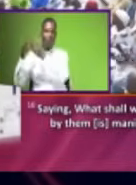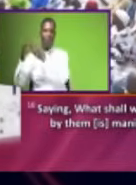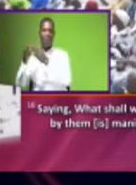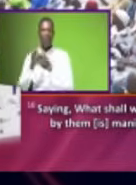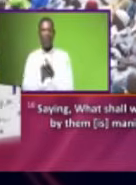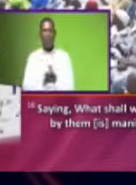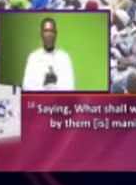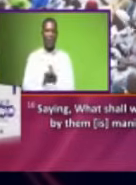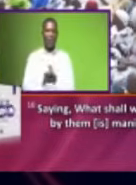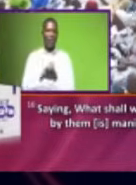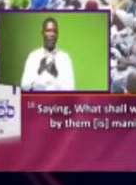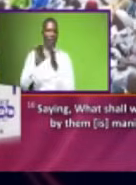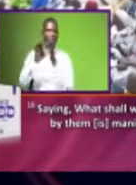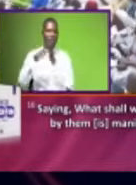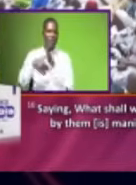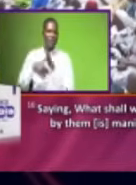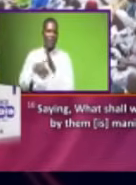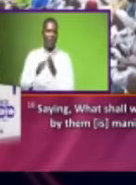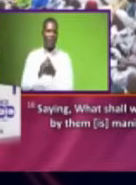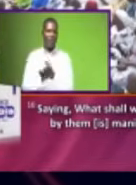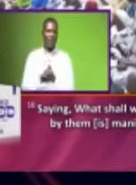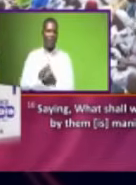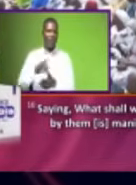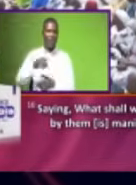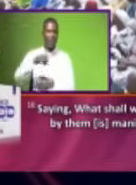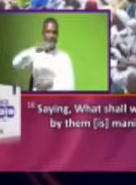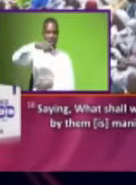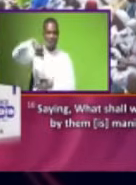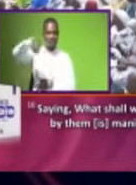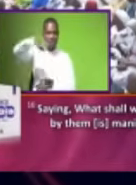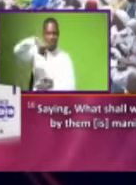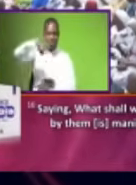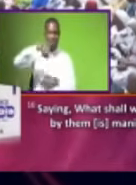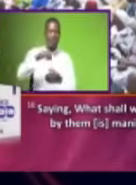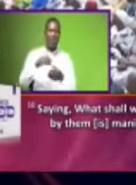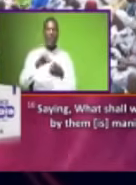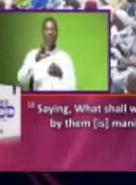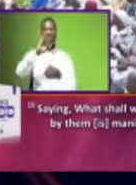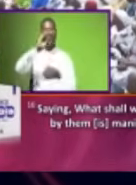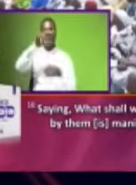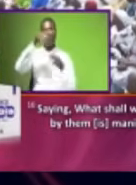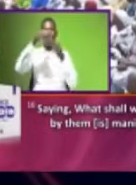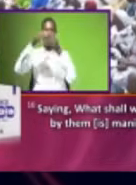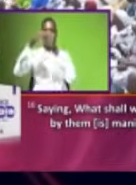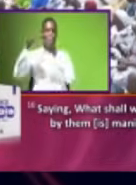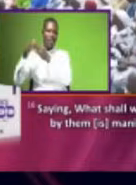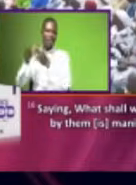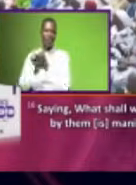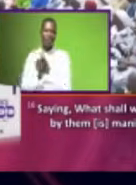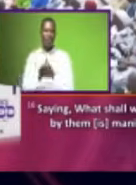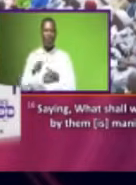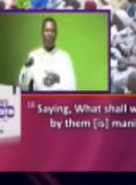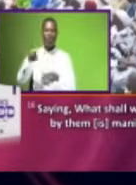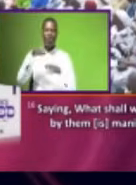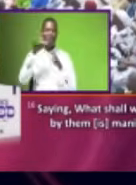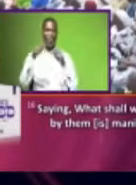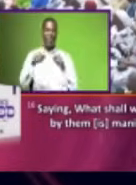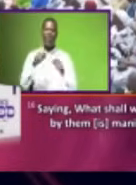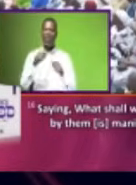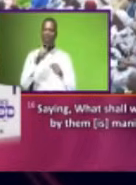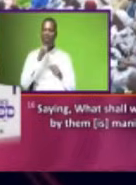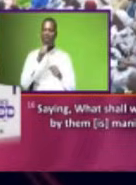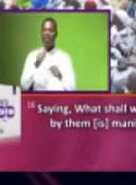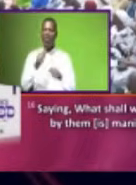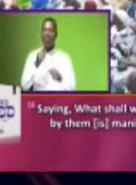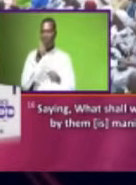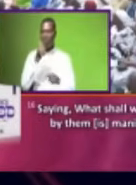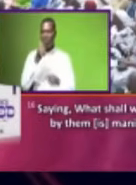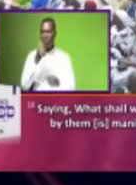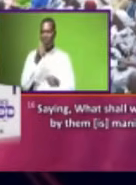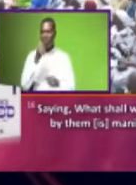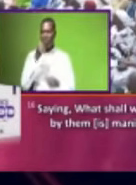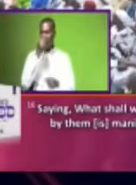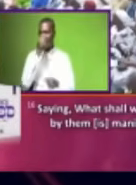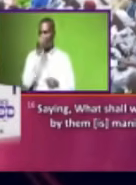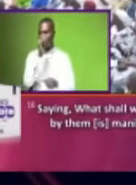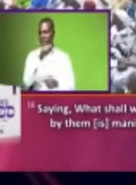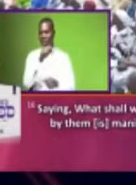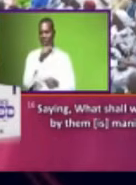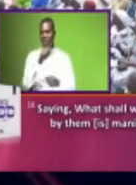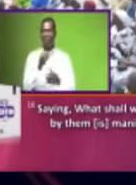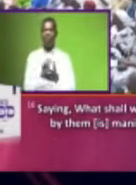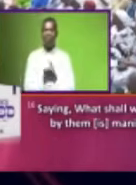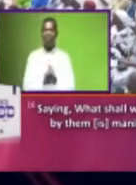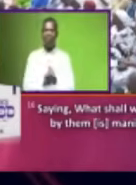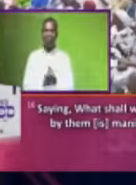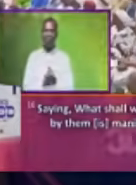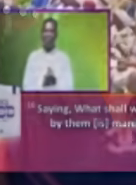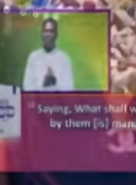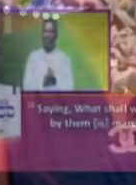Them. Them. That dwell, that in, Jerusalem. Dwell in Jerusalem. And we cannot deny it. And we cannot